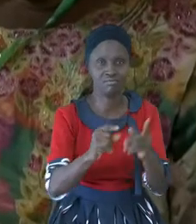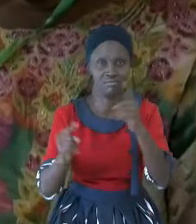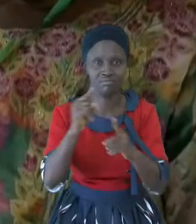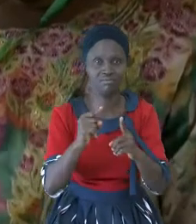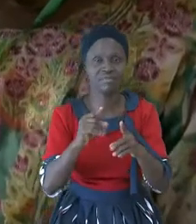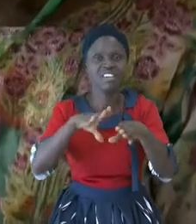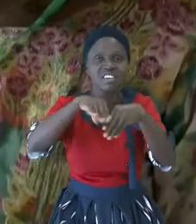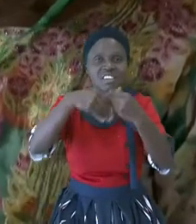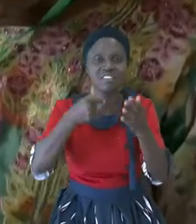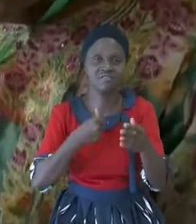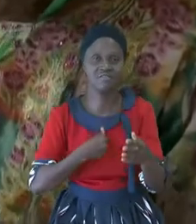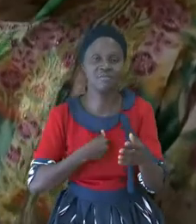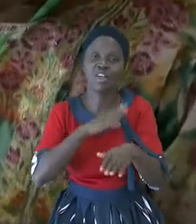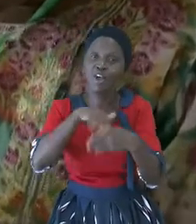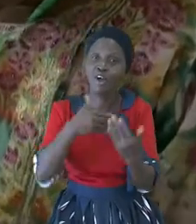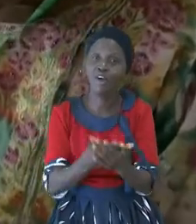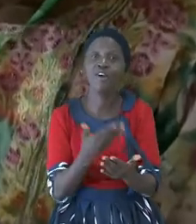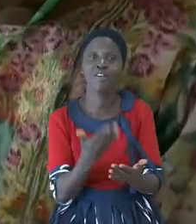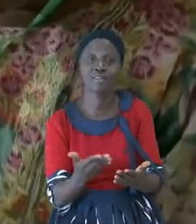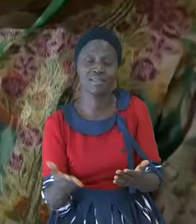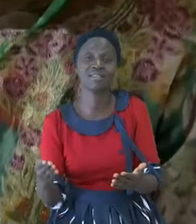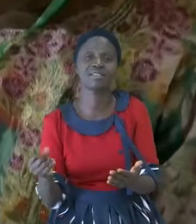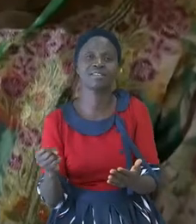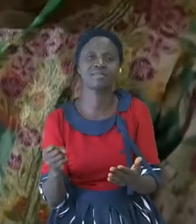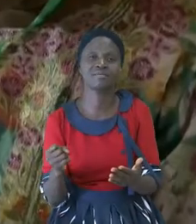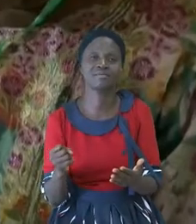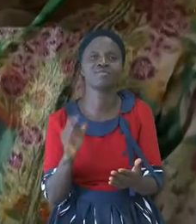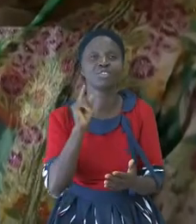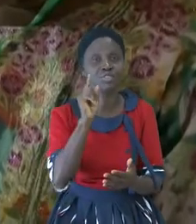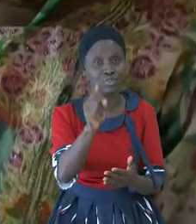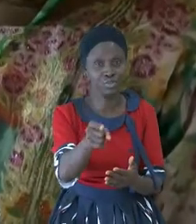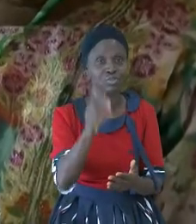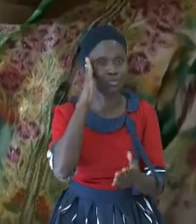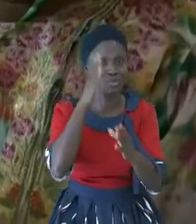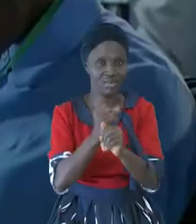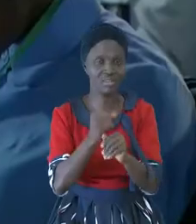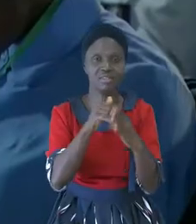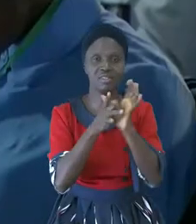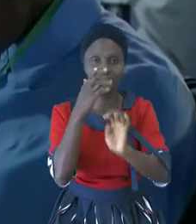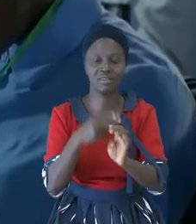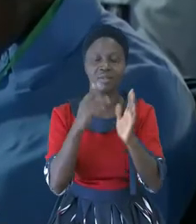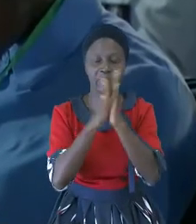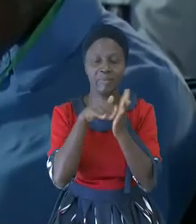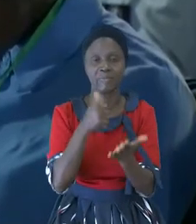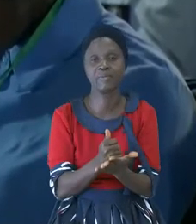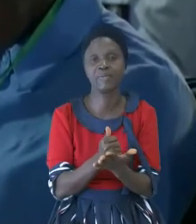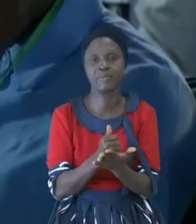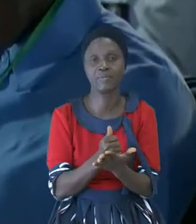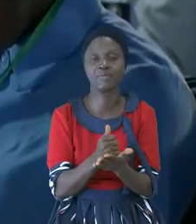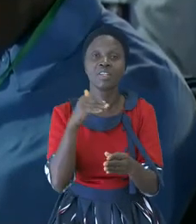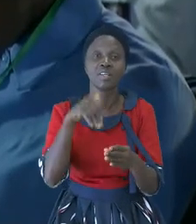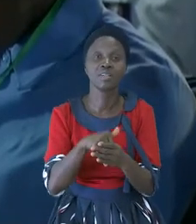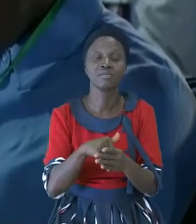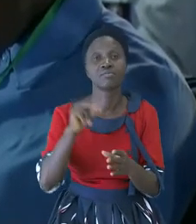me all things you receive in Jesus' name. In 2 Peter chapter